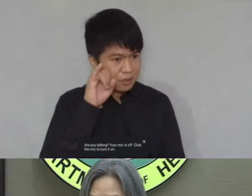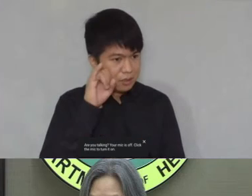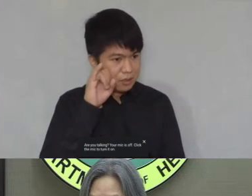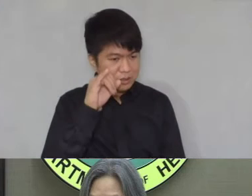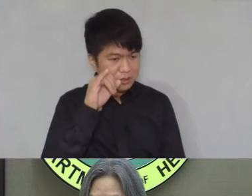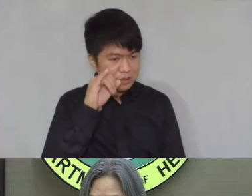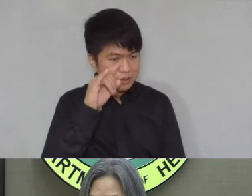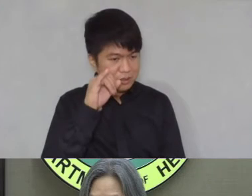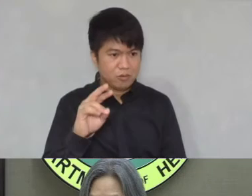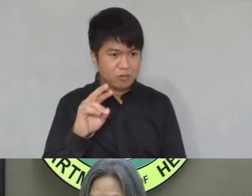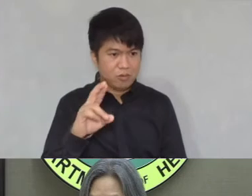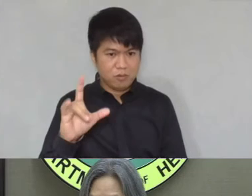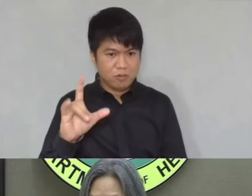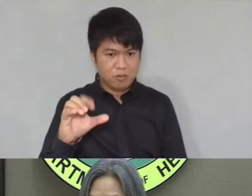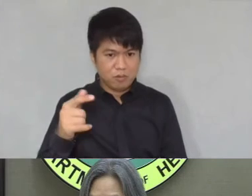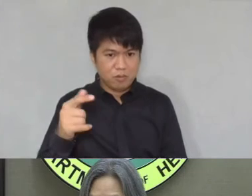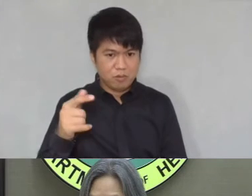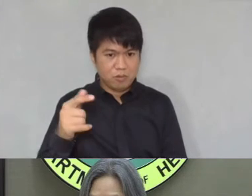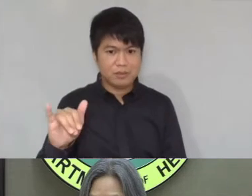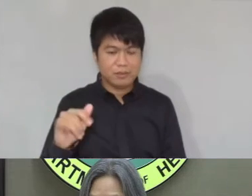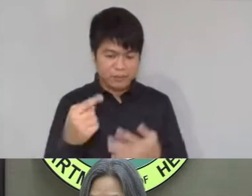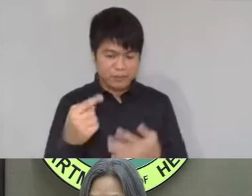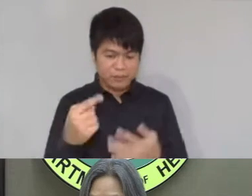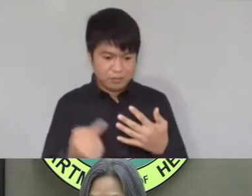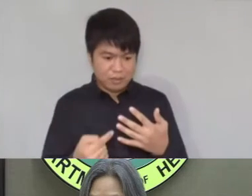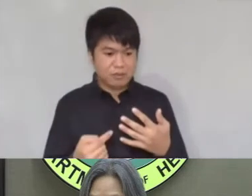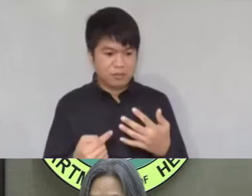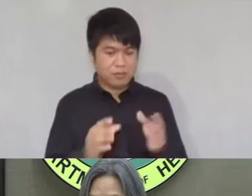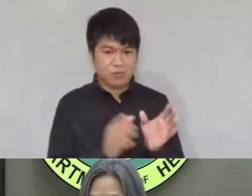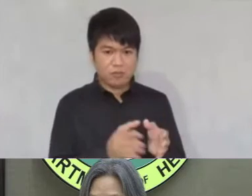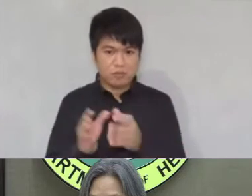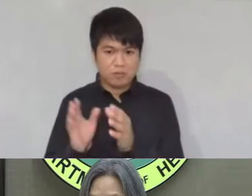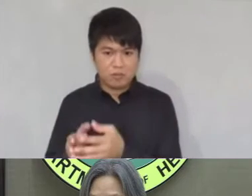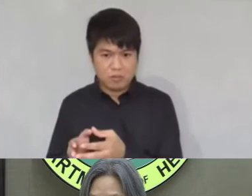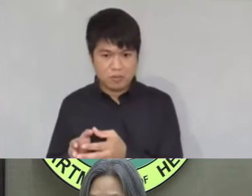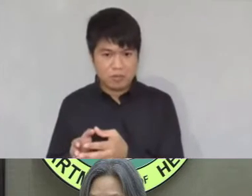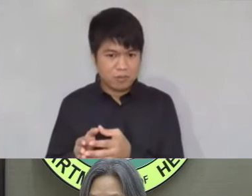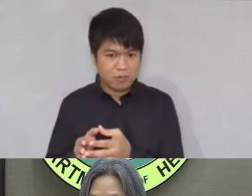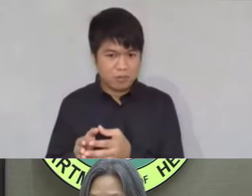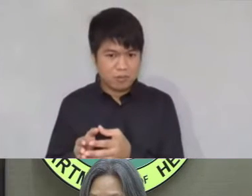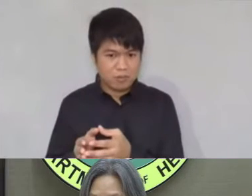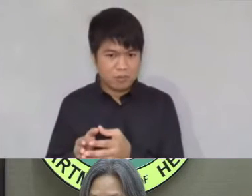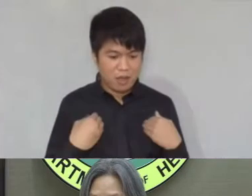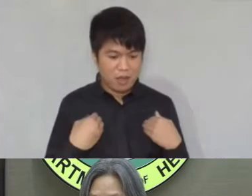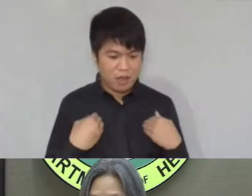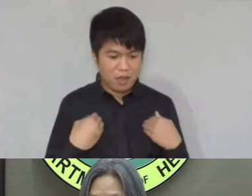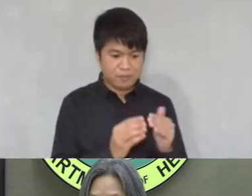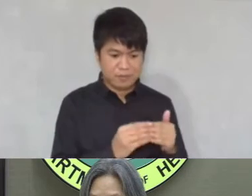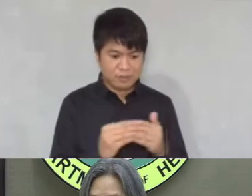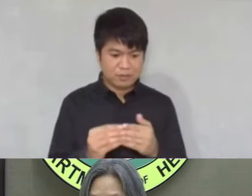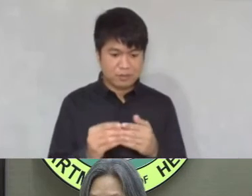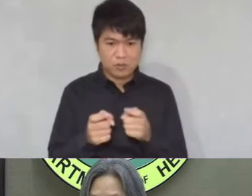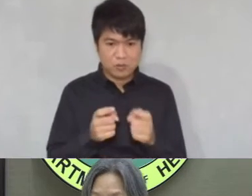Irish endocrinology or those in pulmonology or PCP and all other societies have all their practice